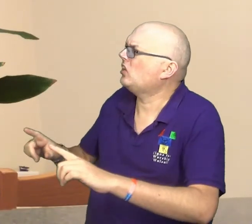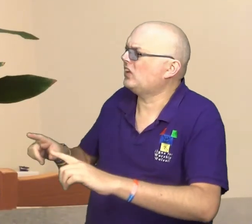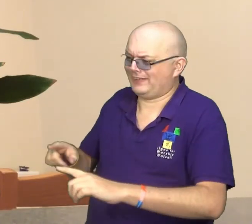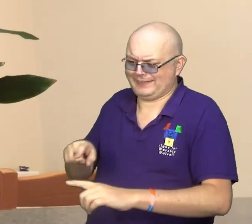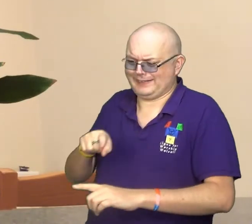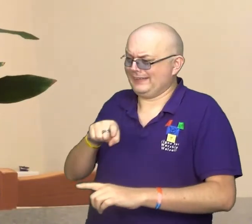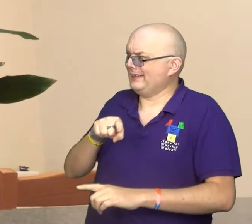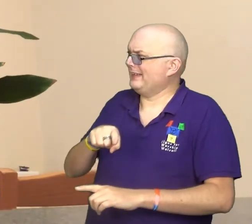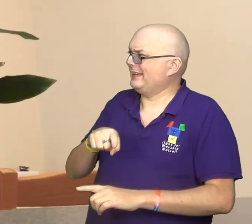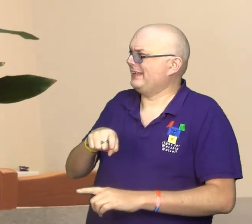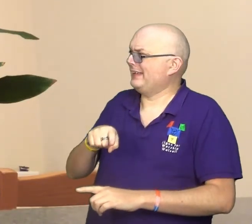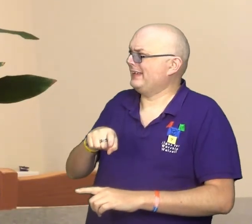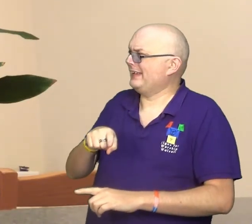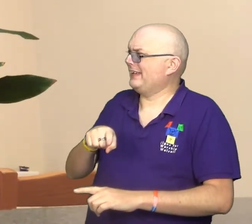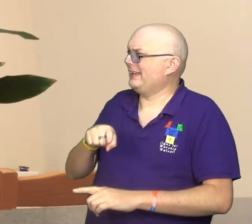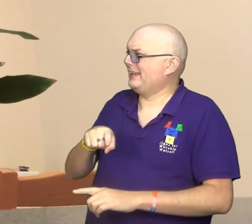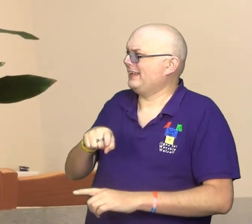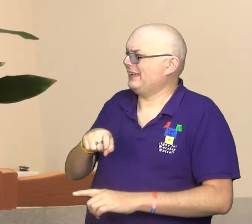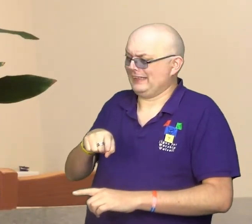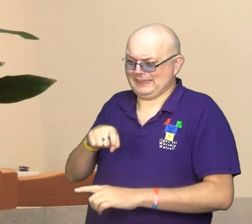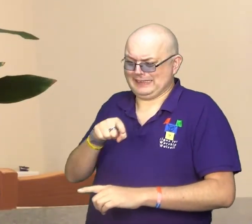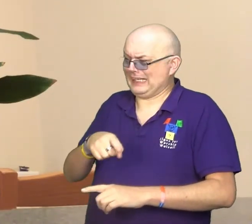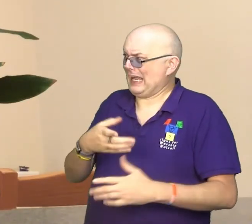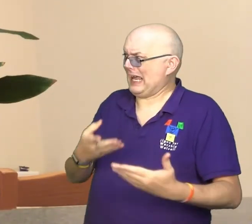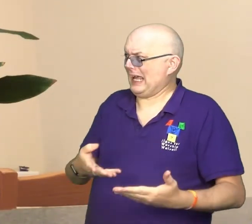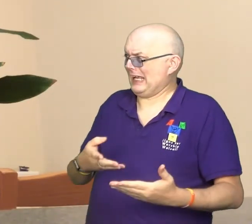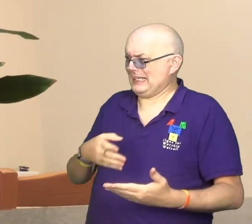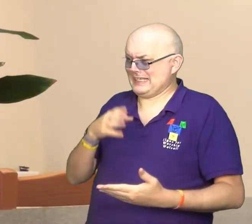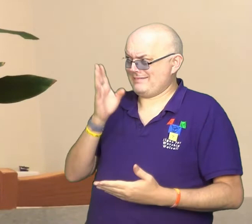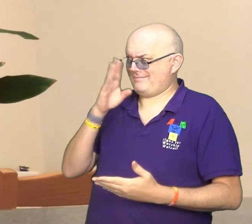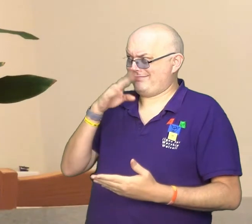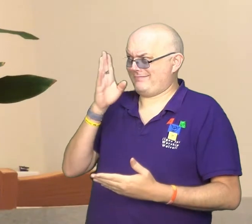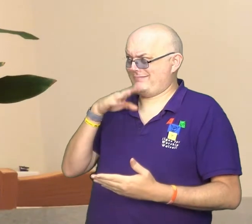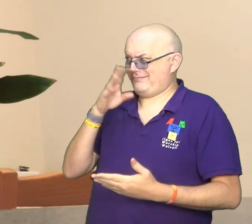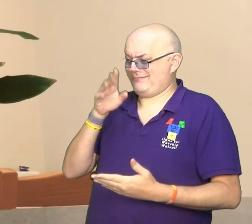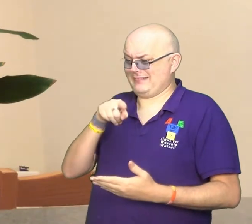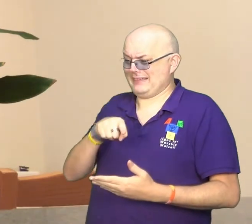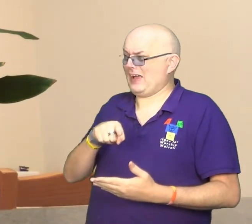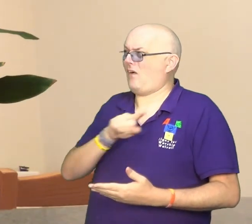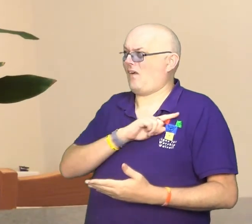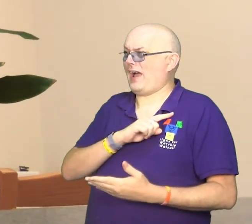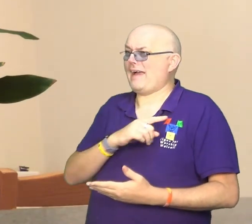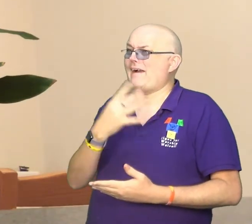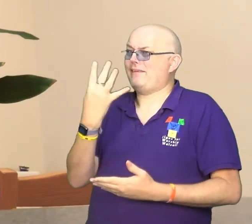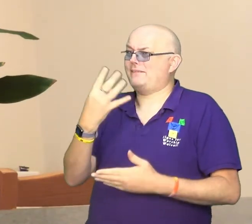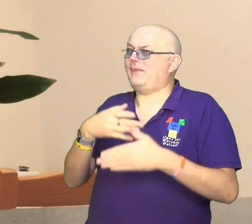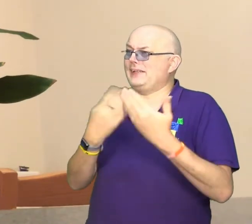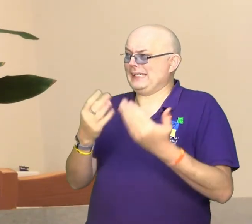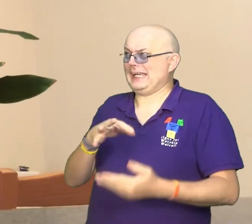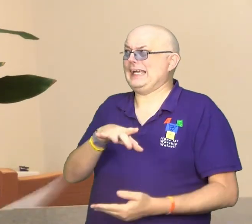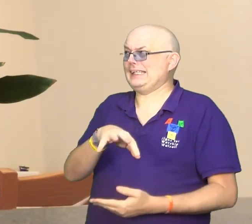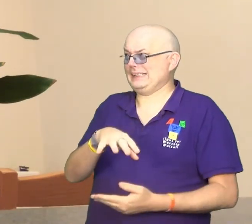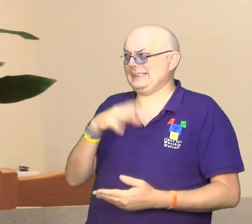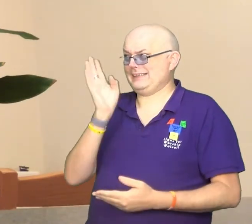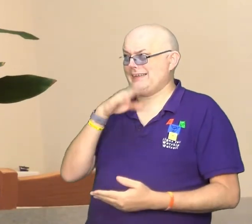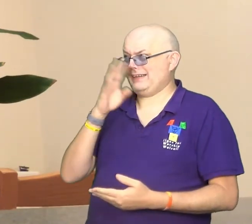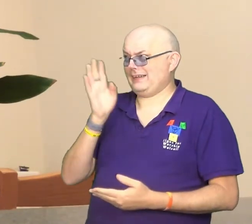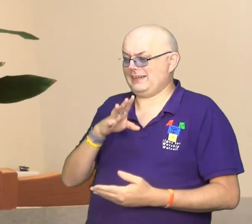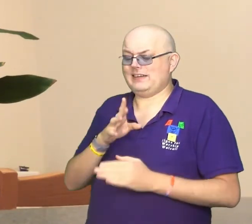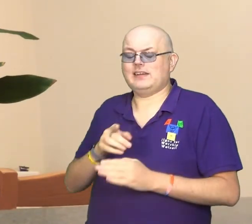said Martha, the sister of the dead man, "by this time there is a bad odour, for he has been there